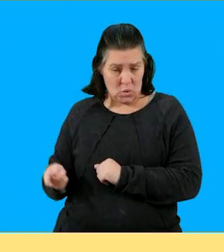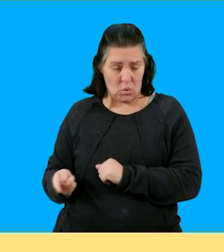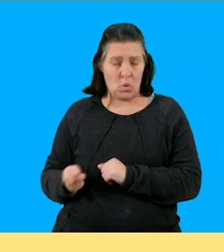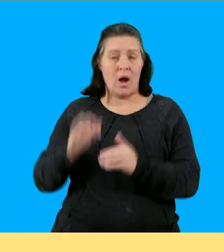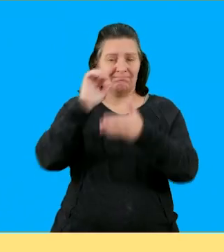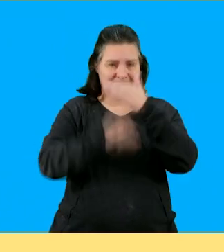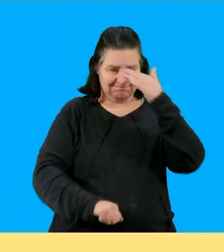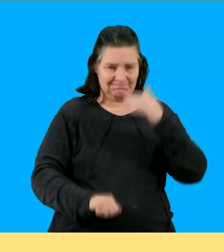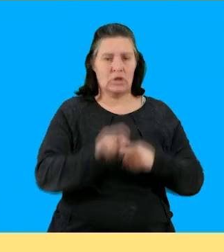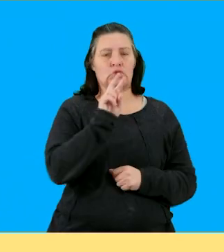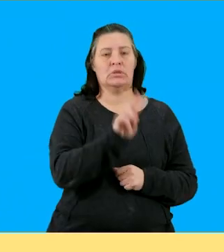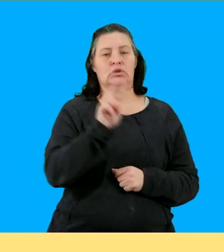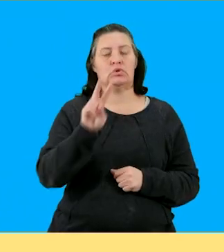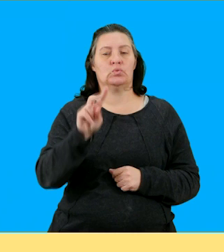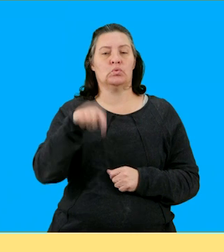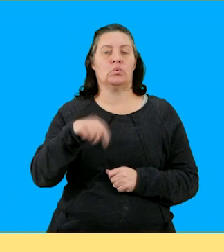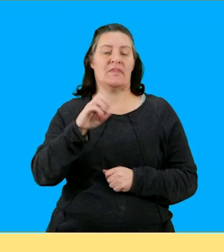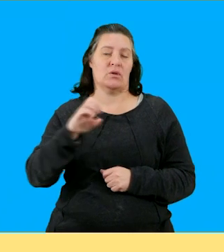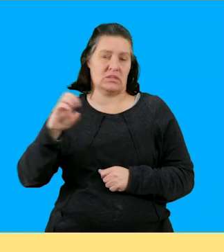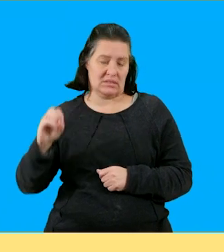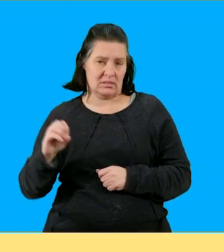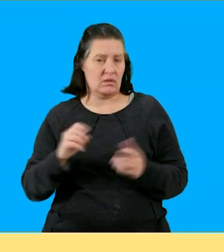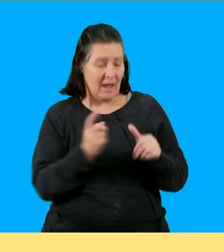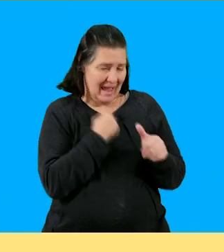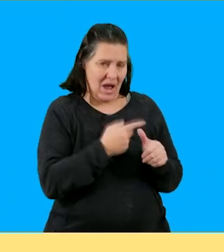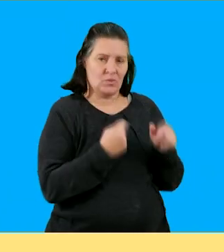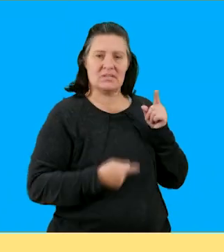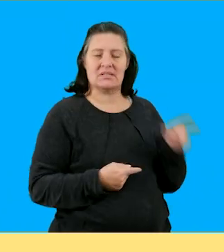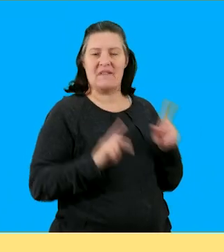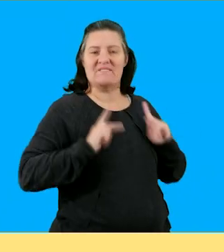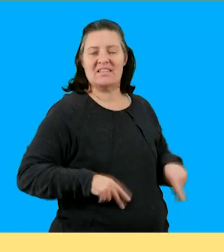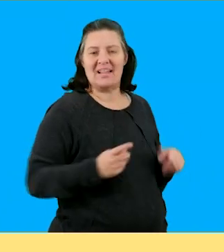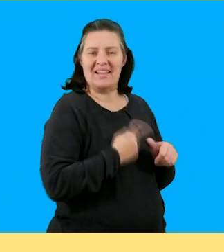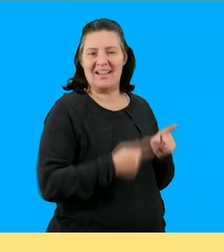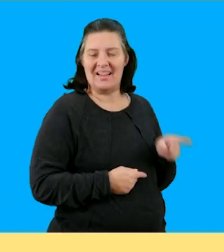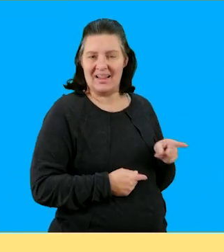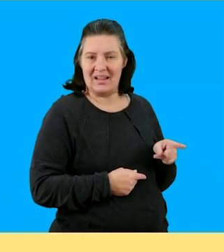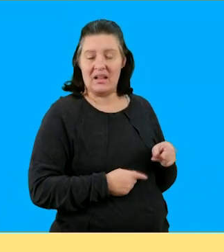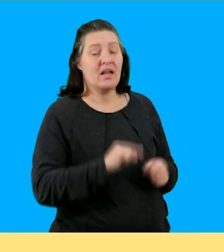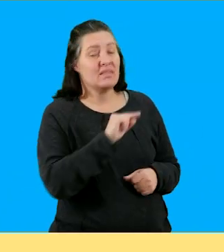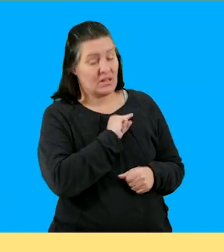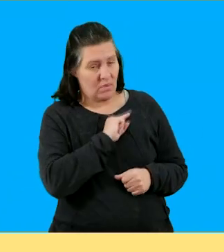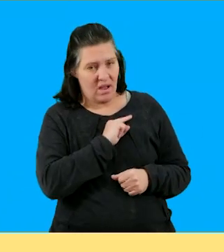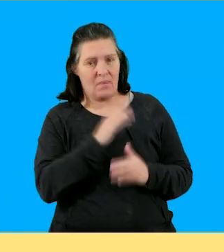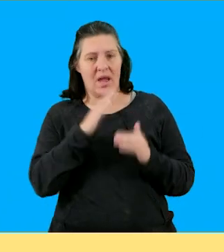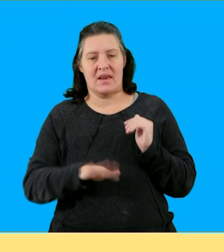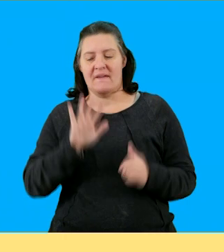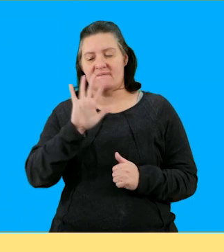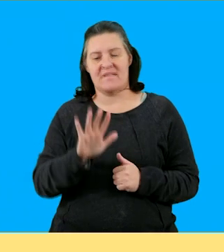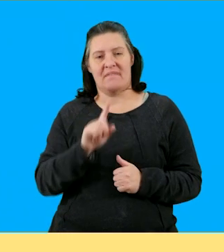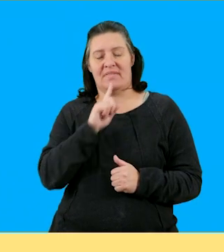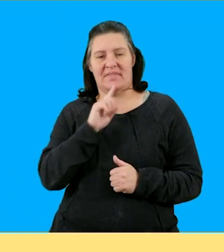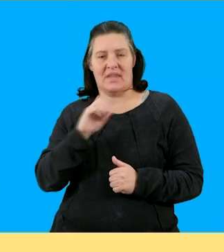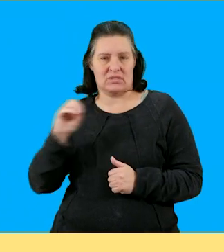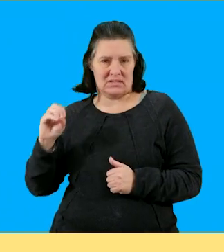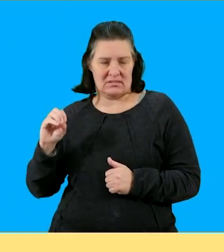books, minus the 22,000, that is the stock according to the physical stock taking. Therefore, we end up